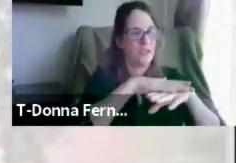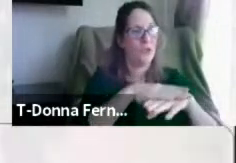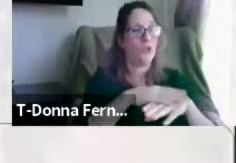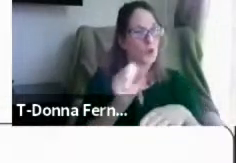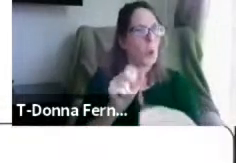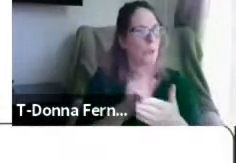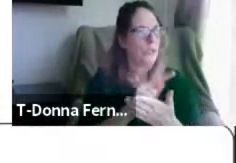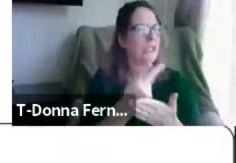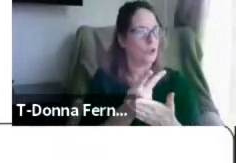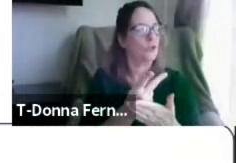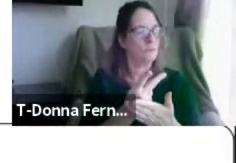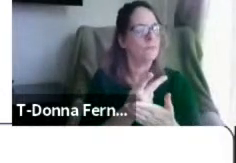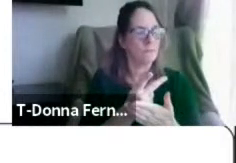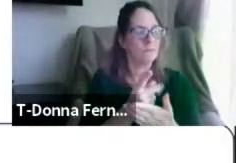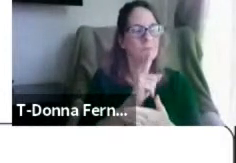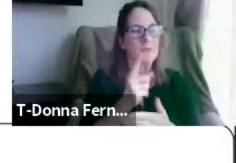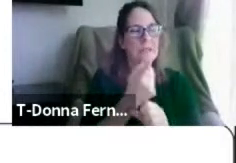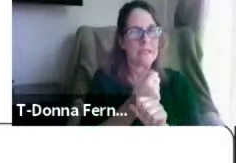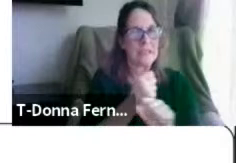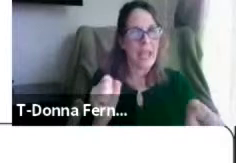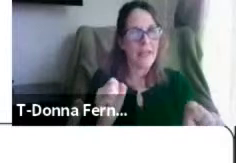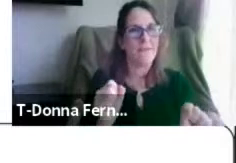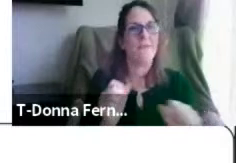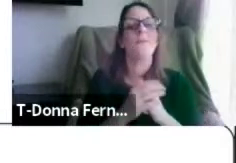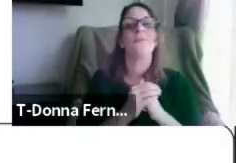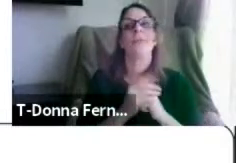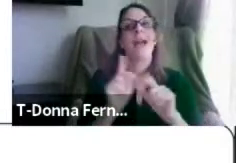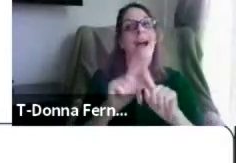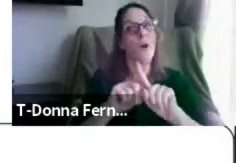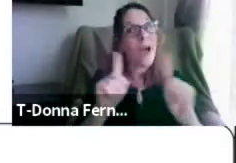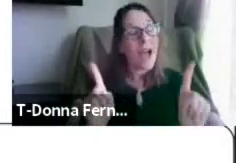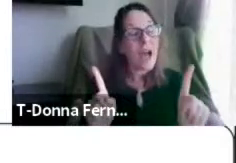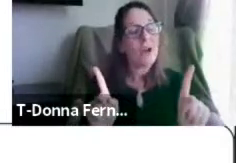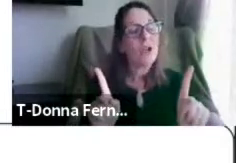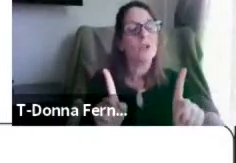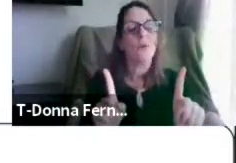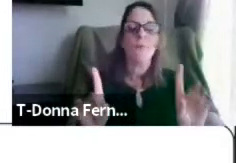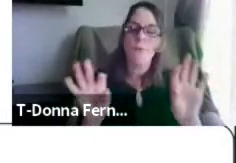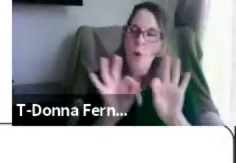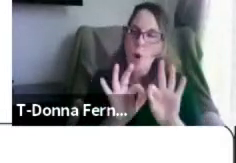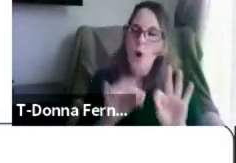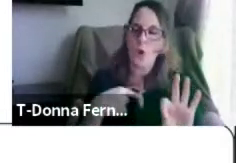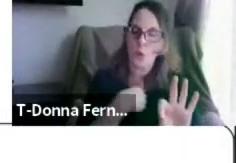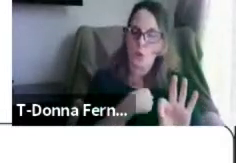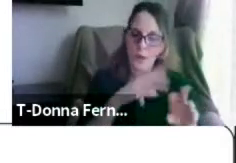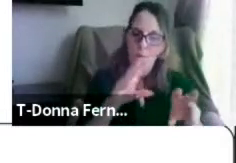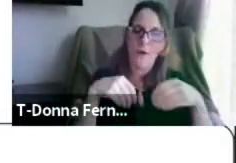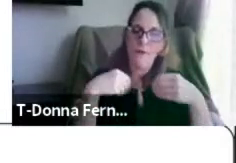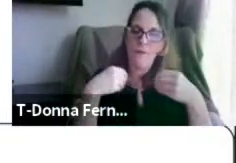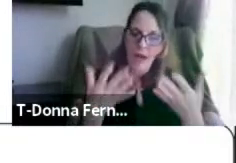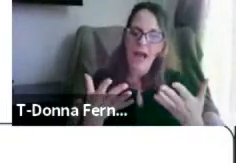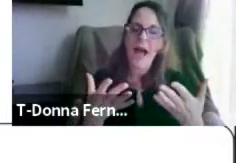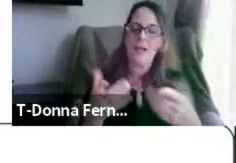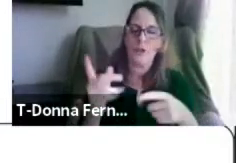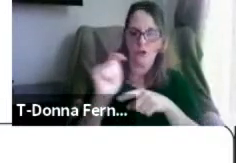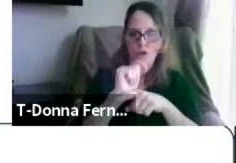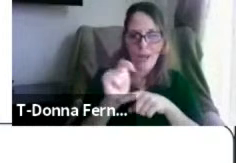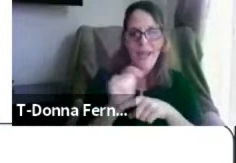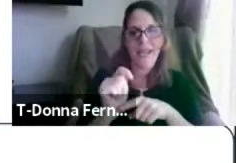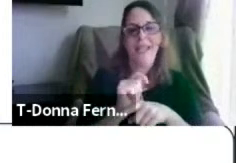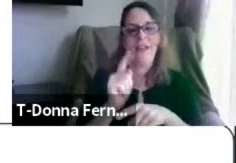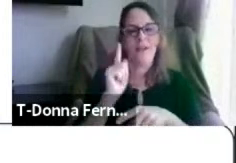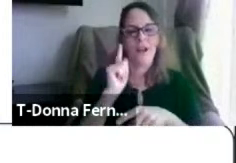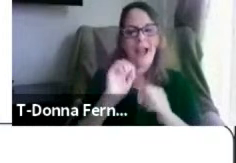are pretty safe that way. However, it is important that we provide additional food handling training for our